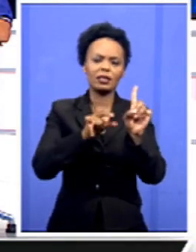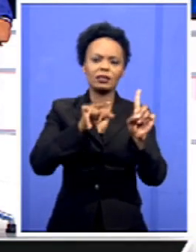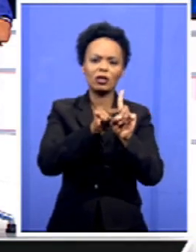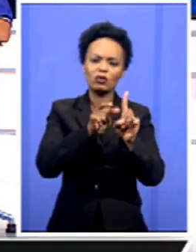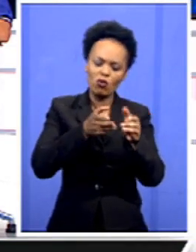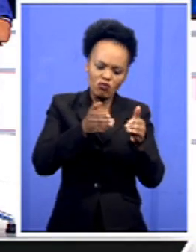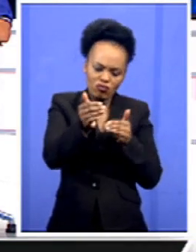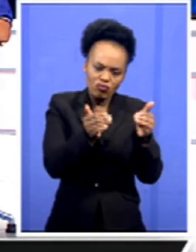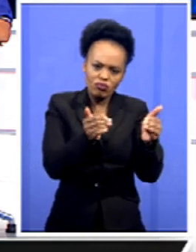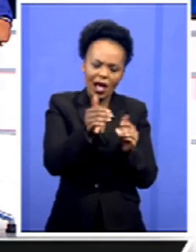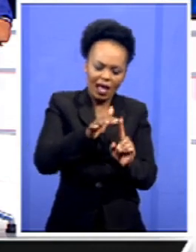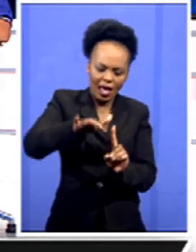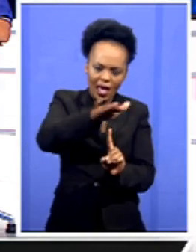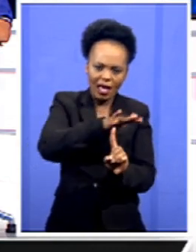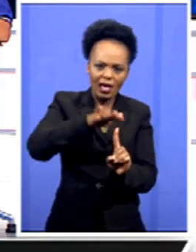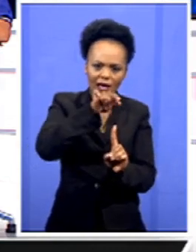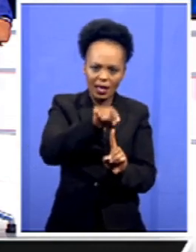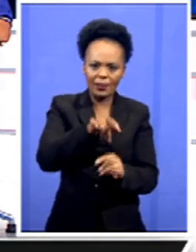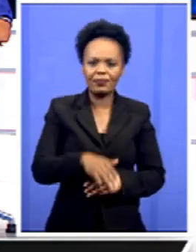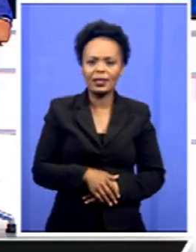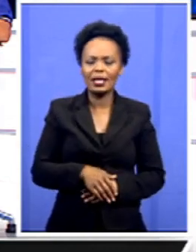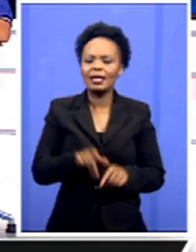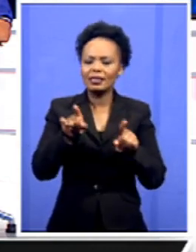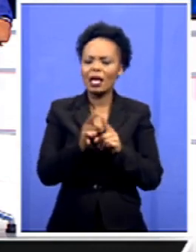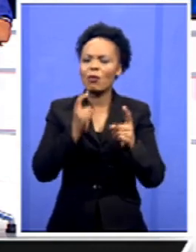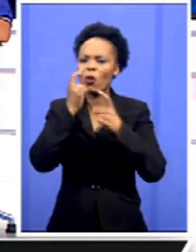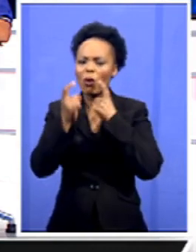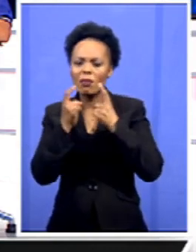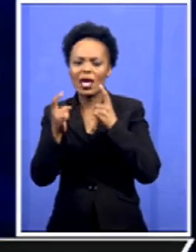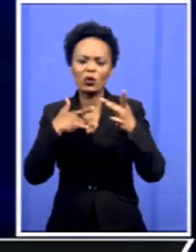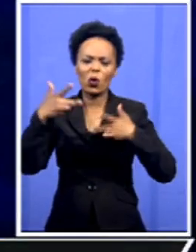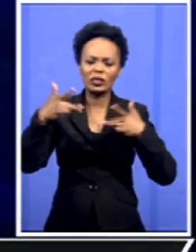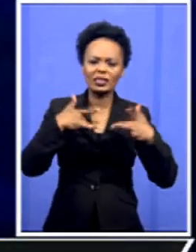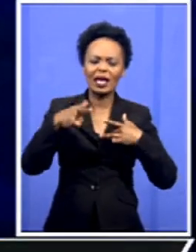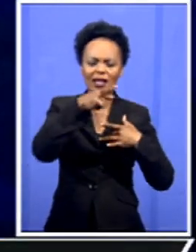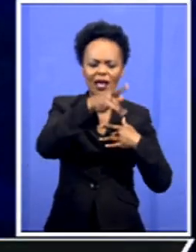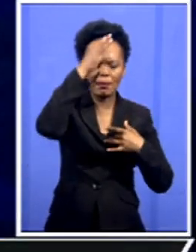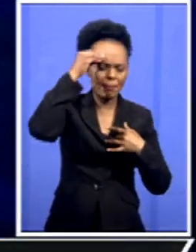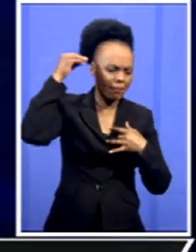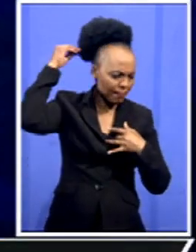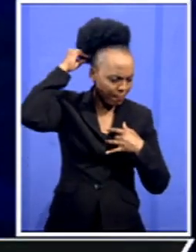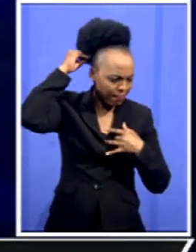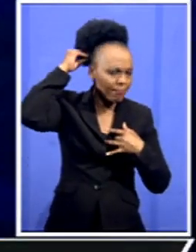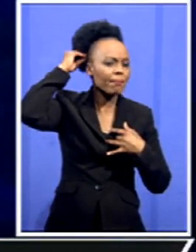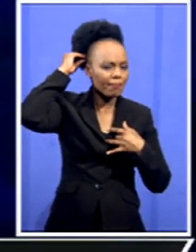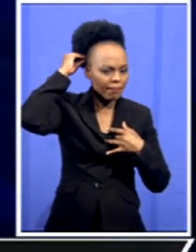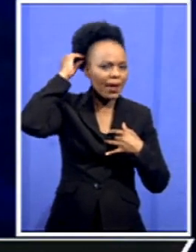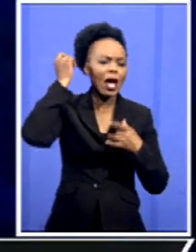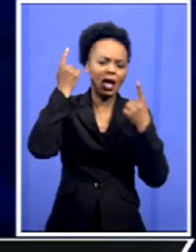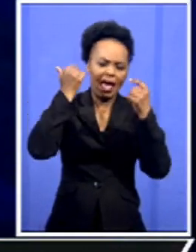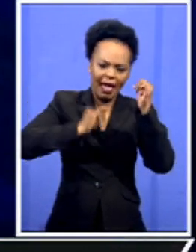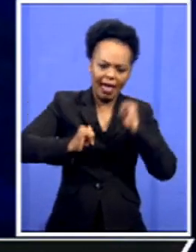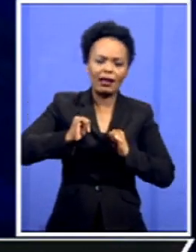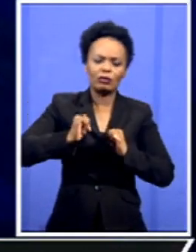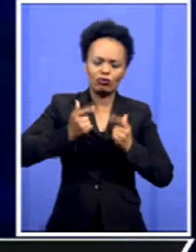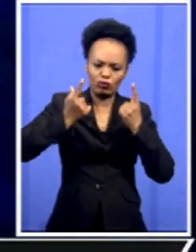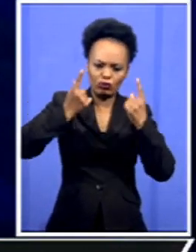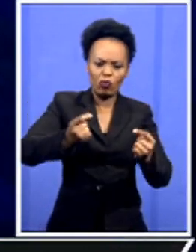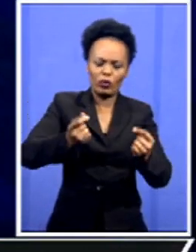taking considerations of all our concerns in this Midva area. And he has really been acting, and he's been